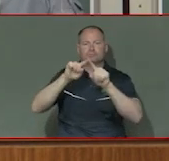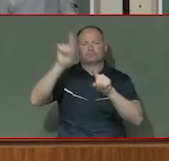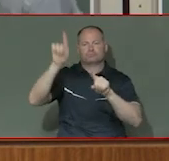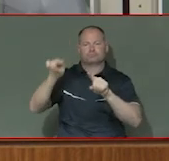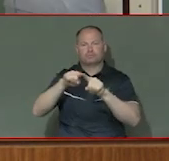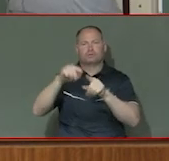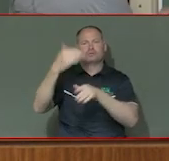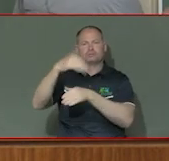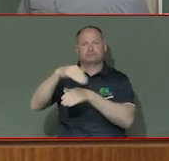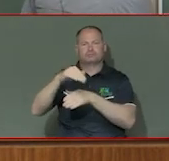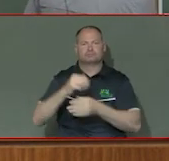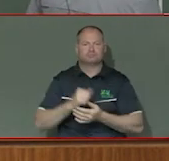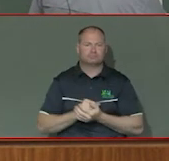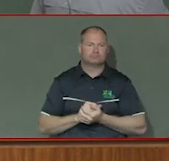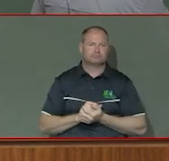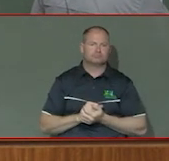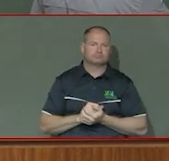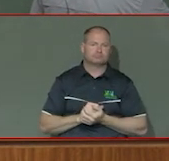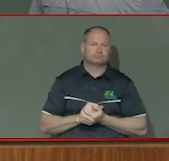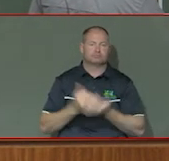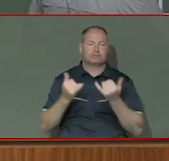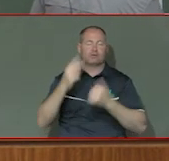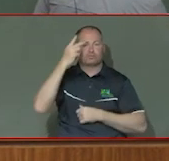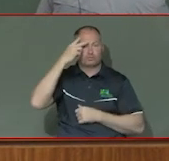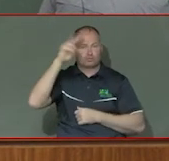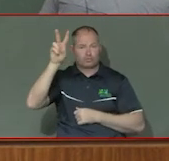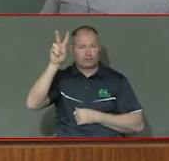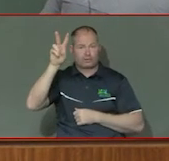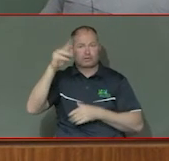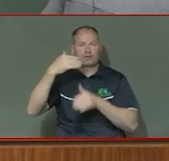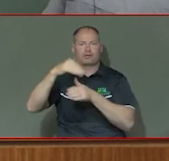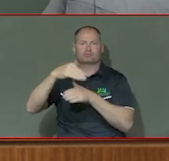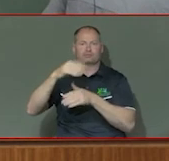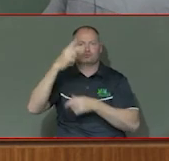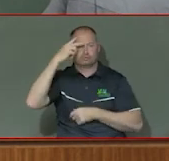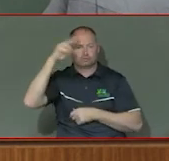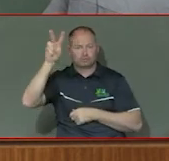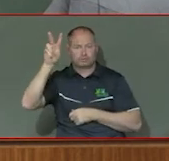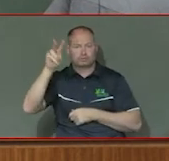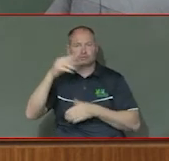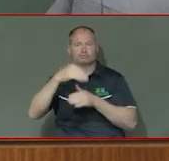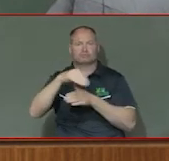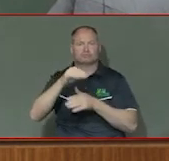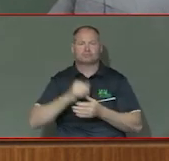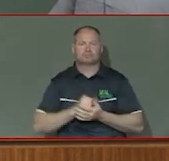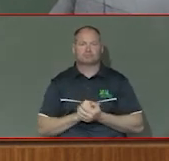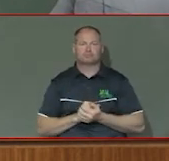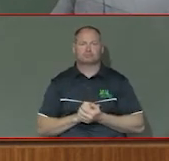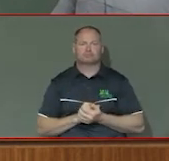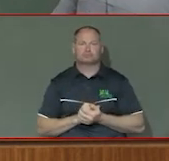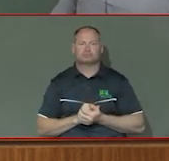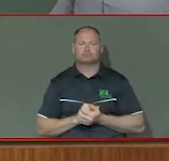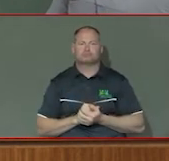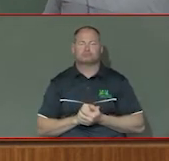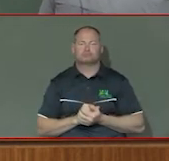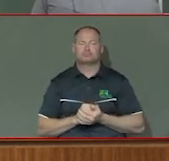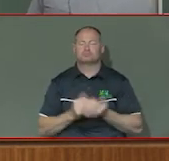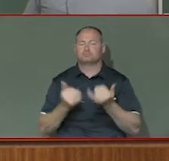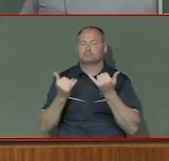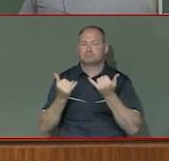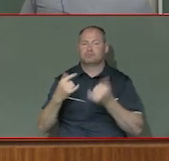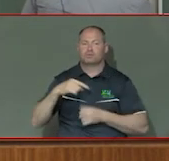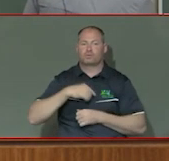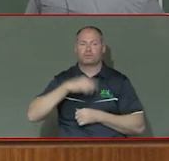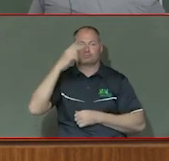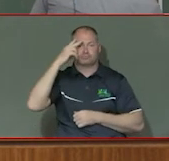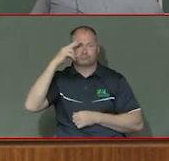brackets. Now, this here is in the third quadrant, sine is negative sine of theta, and then we square